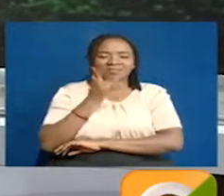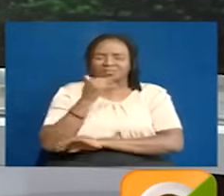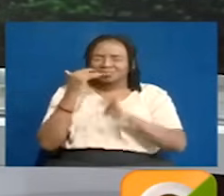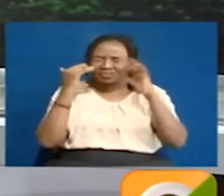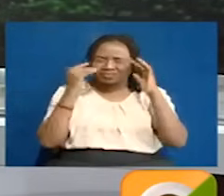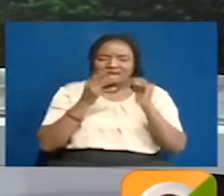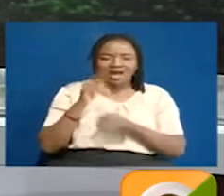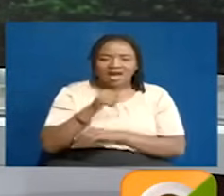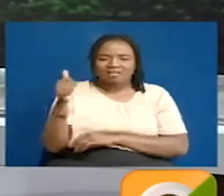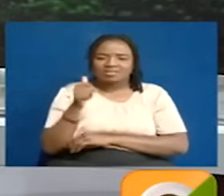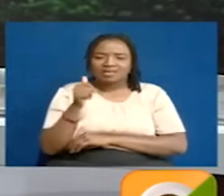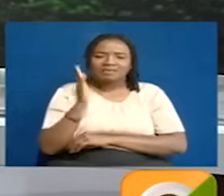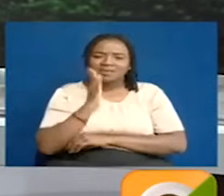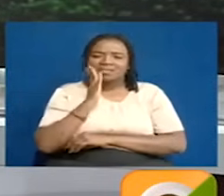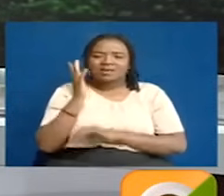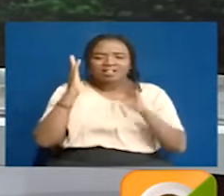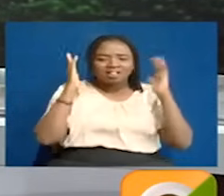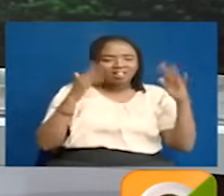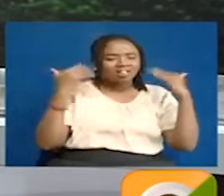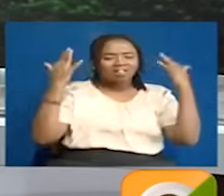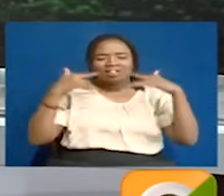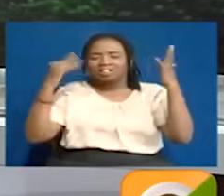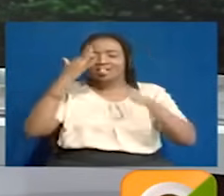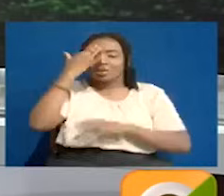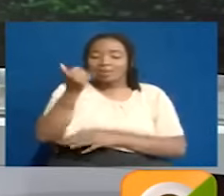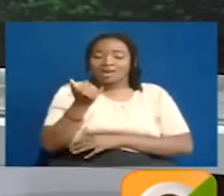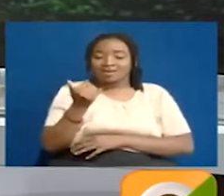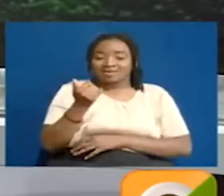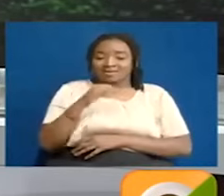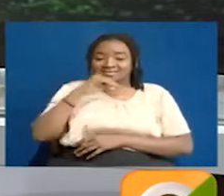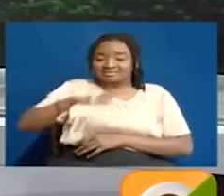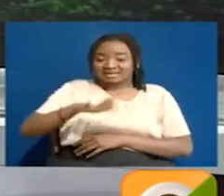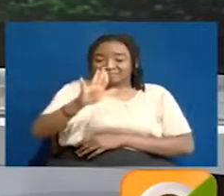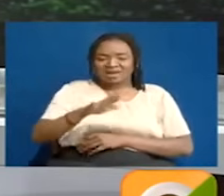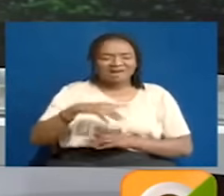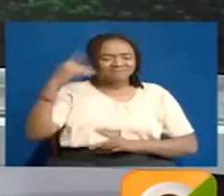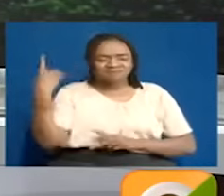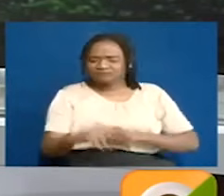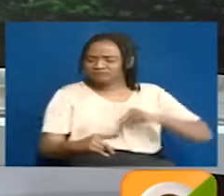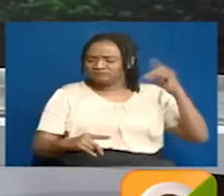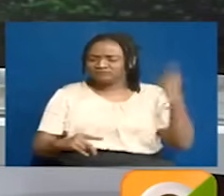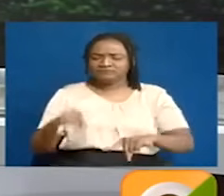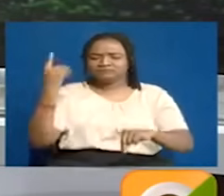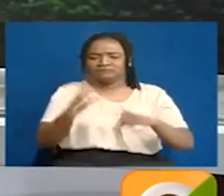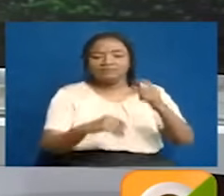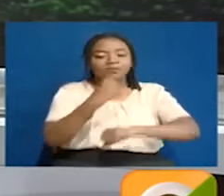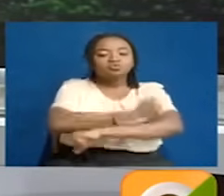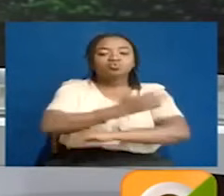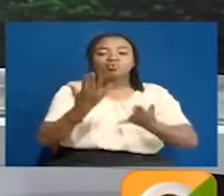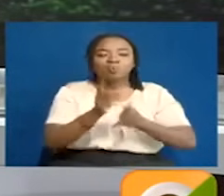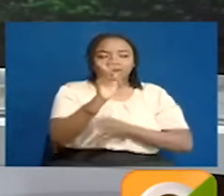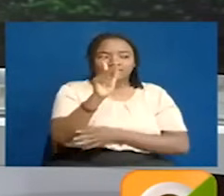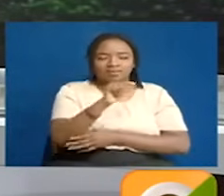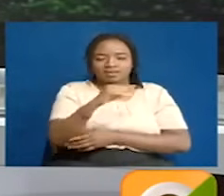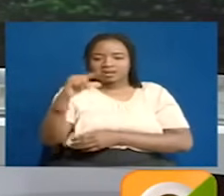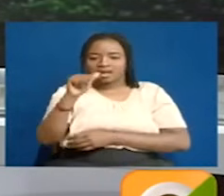lamenting the mistreatment and assault of her child at Kaaga Boys High School in Meru County. The parent says her child, who